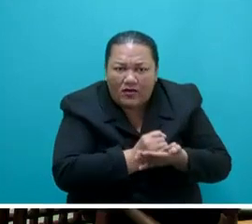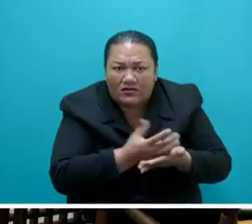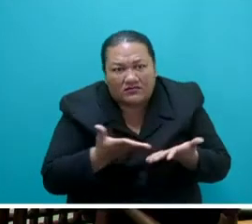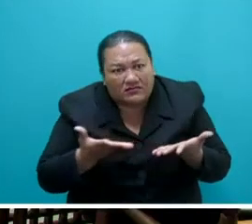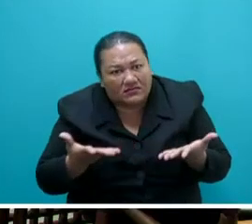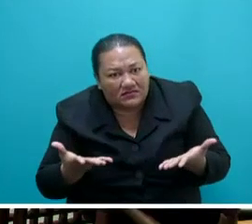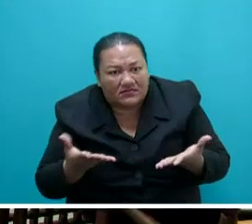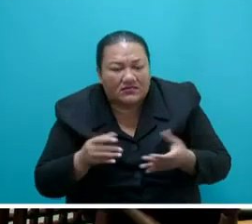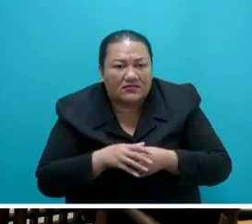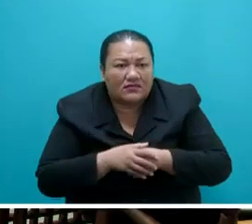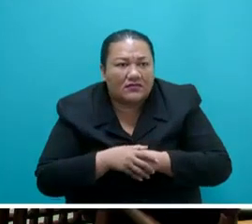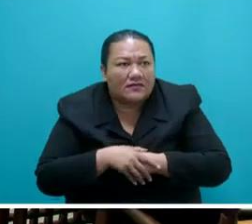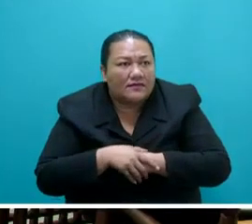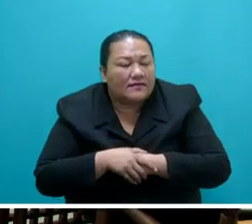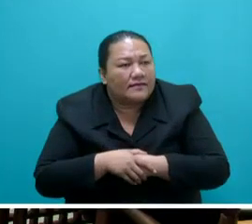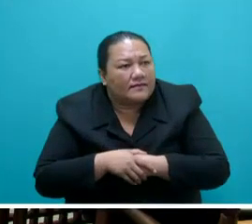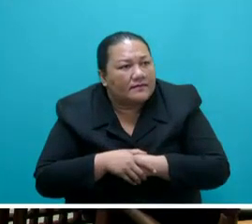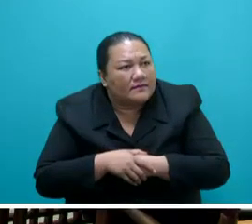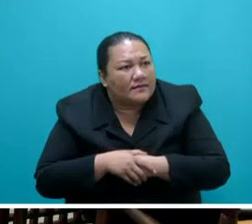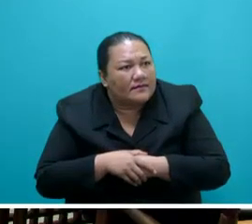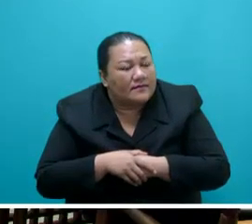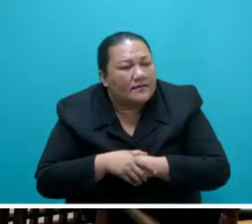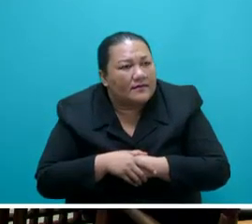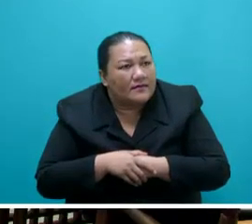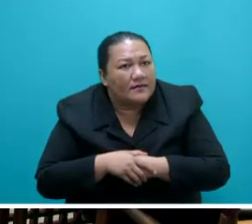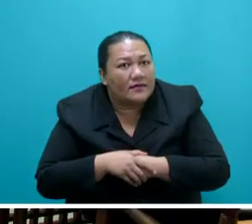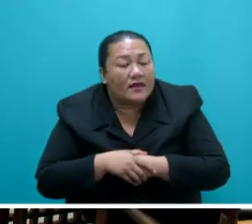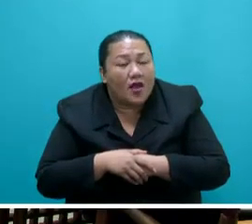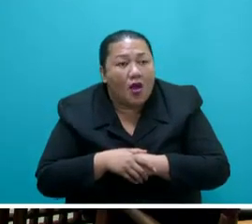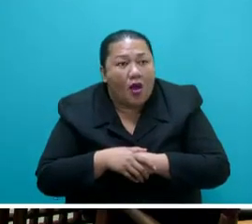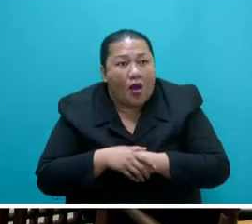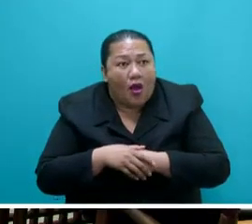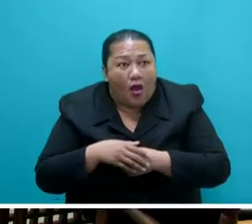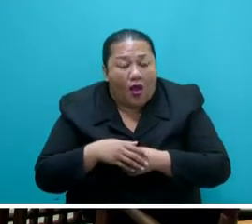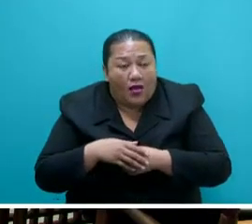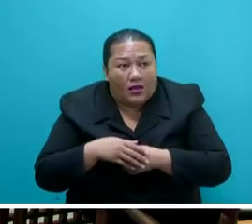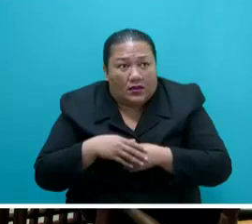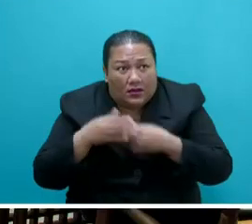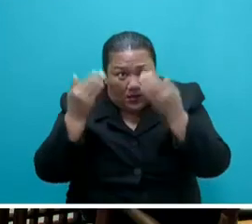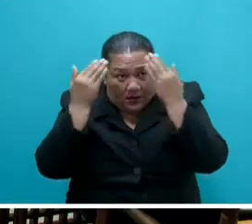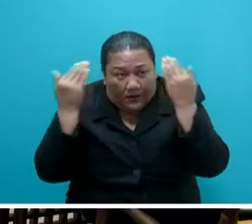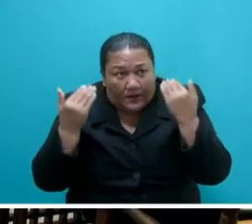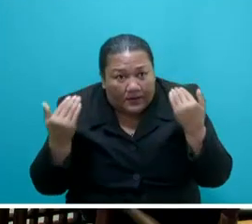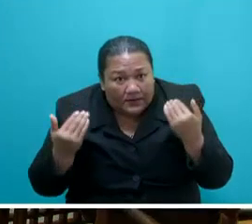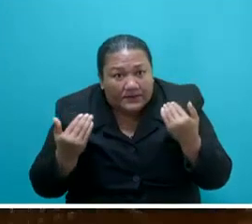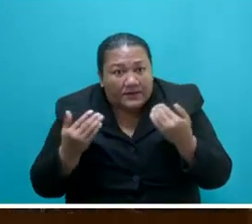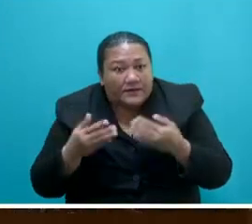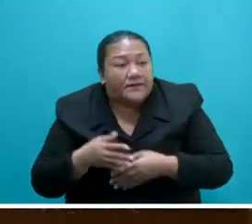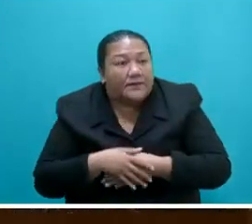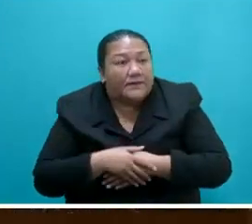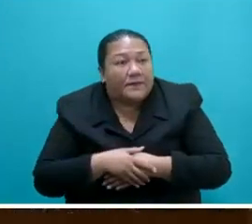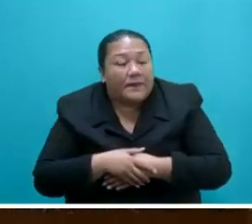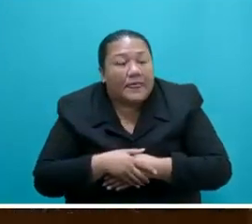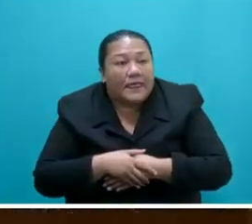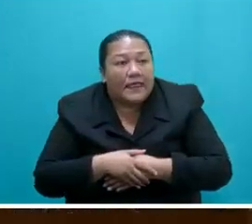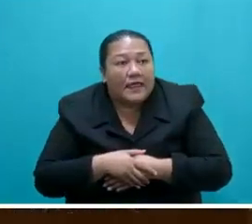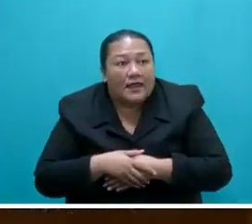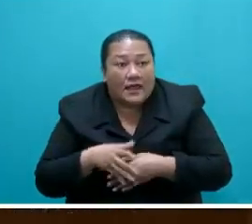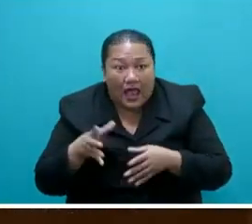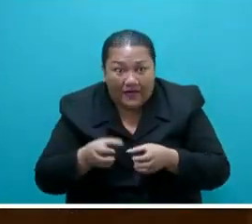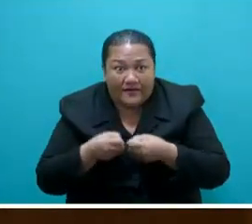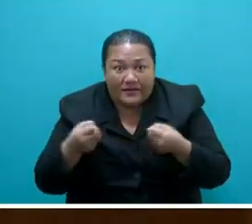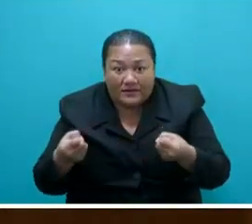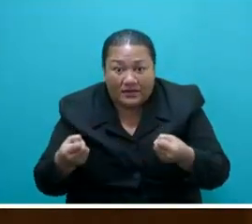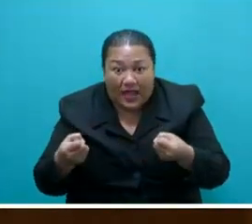order. But the insulting bit there, Honorable Speaker, and the next morning there was a photo of her in the Fiji Time in